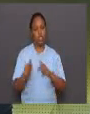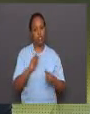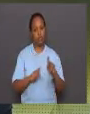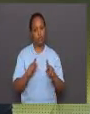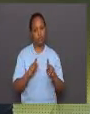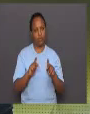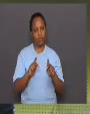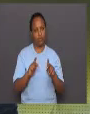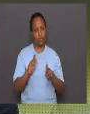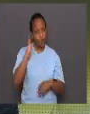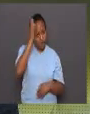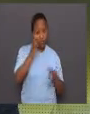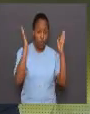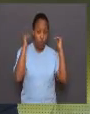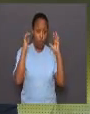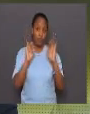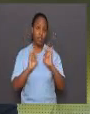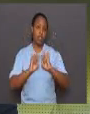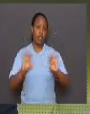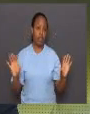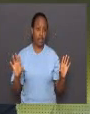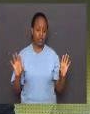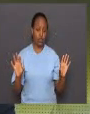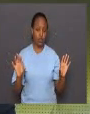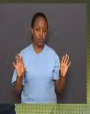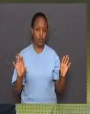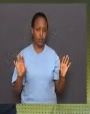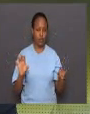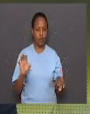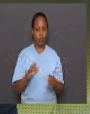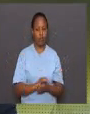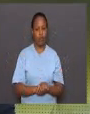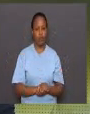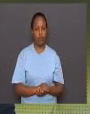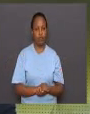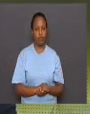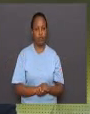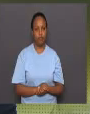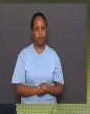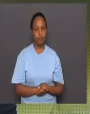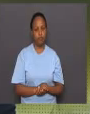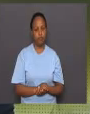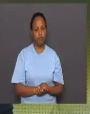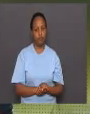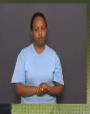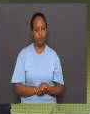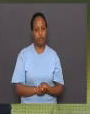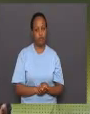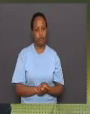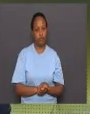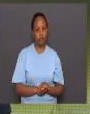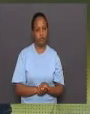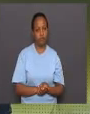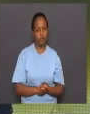to hope for the future, they will start to believe that they are incapable of